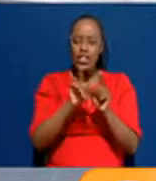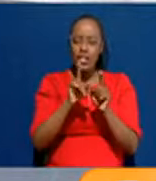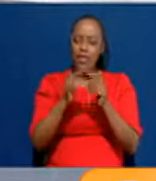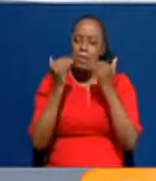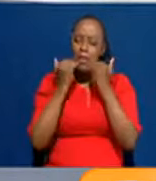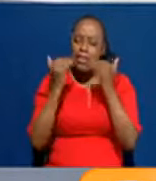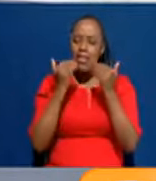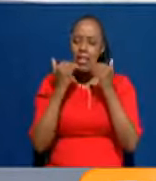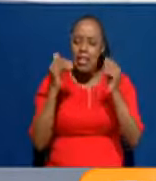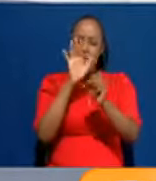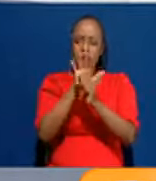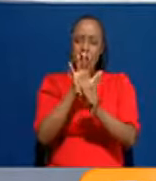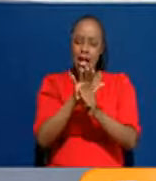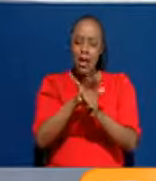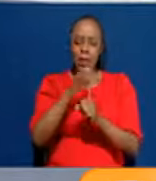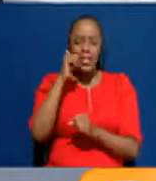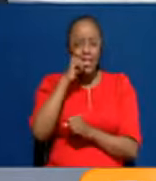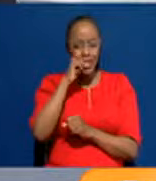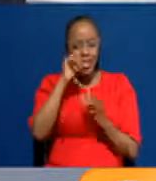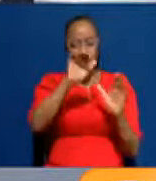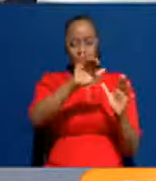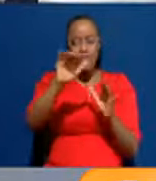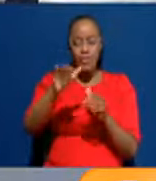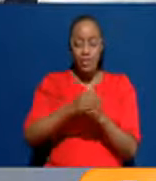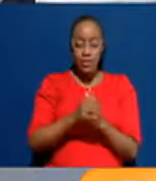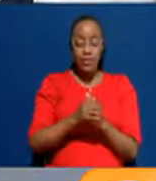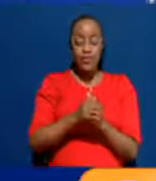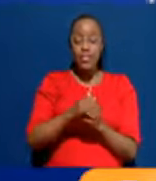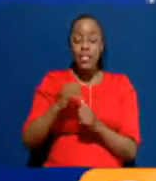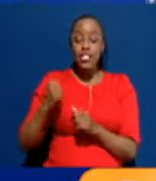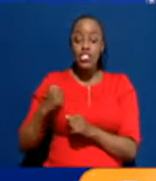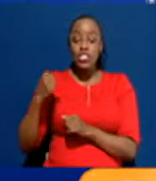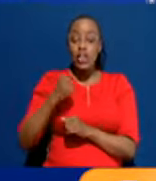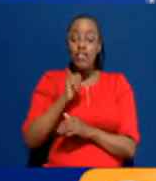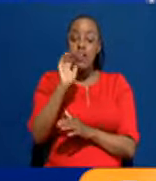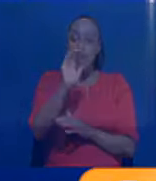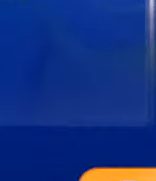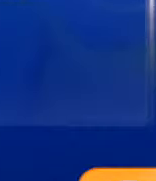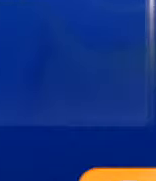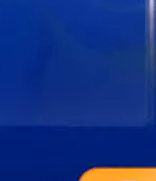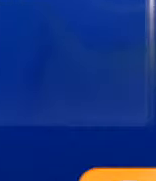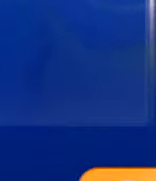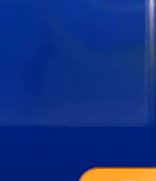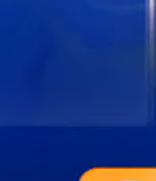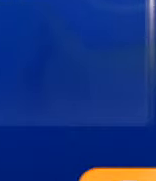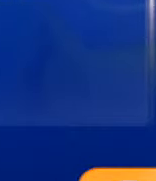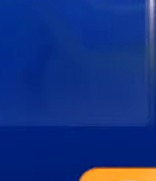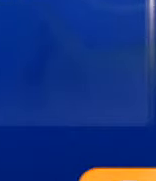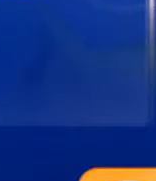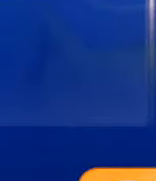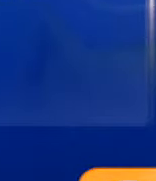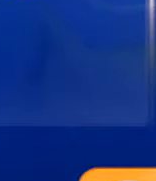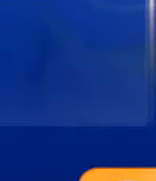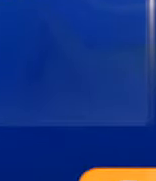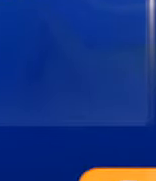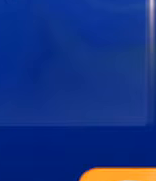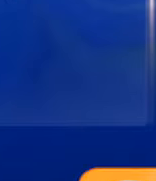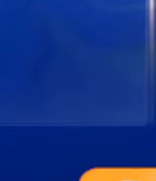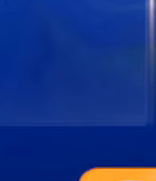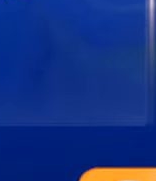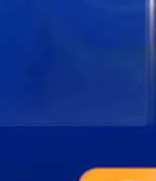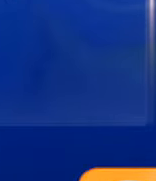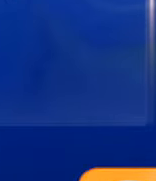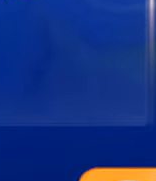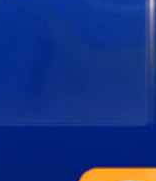sir. Nice. Okello Mwalimu says, Jeff, pass my high five to this humble, simple, hardworking, and